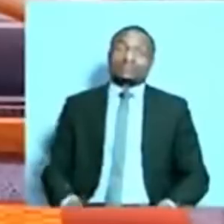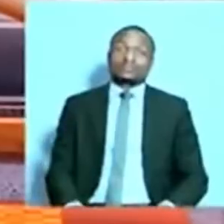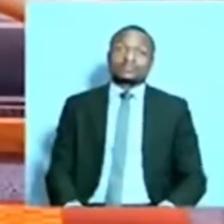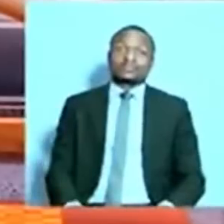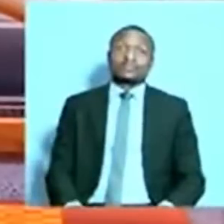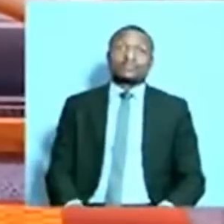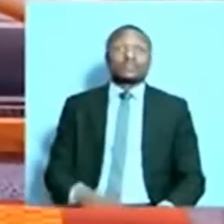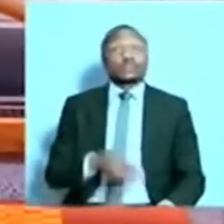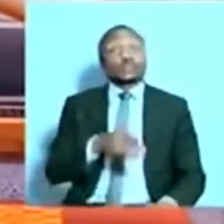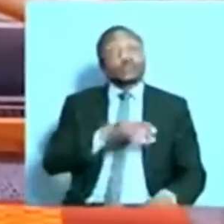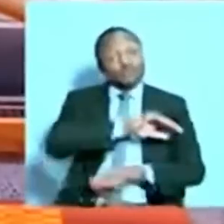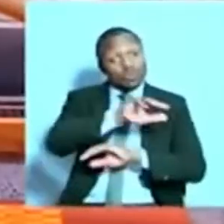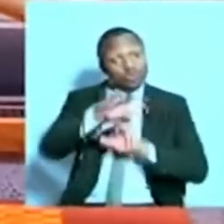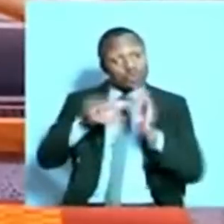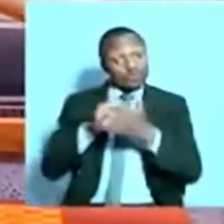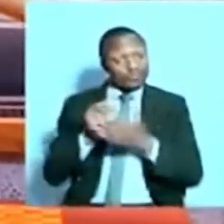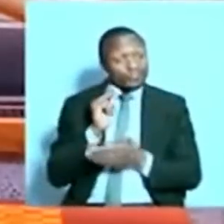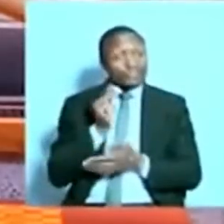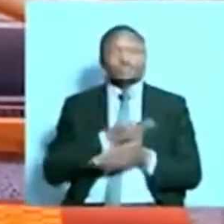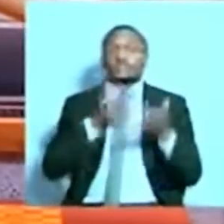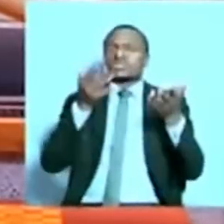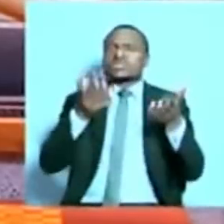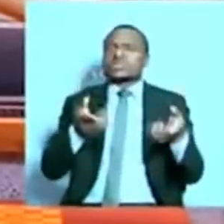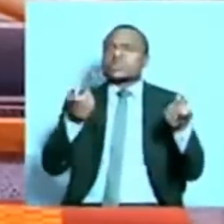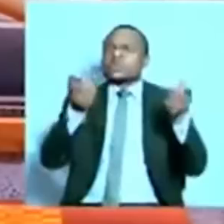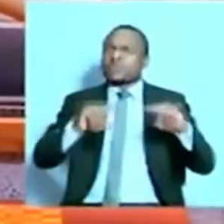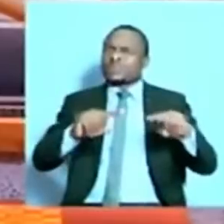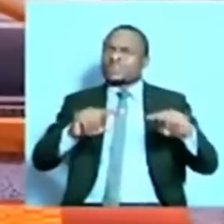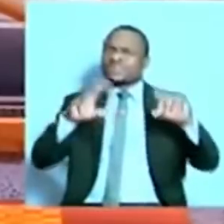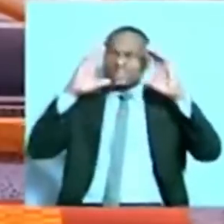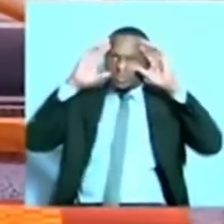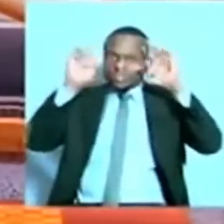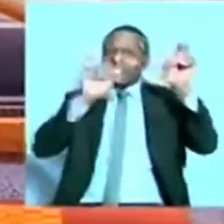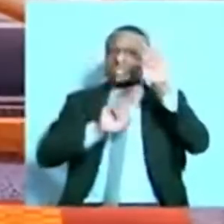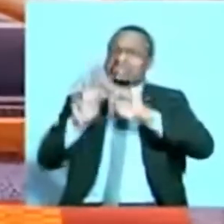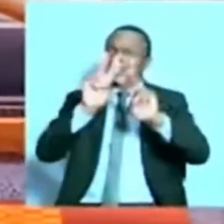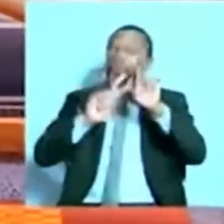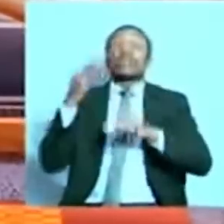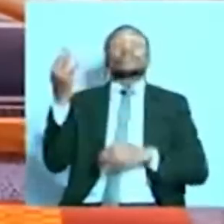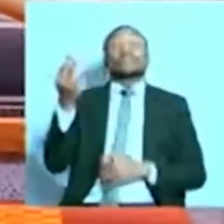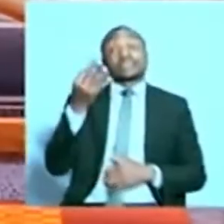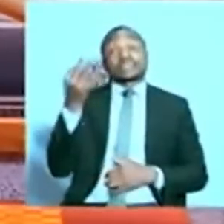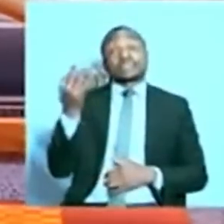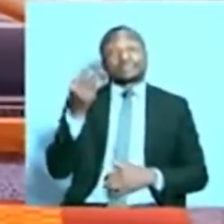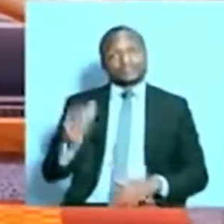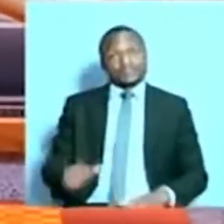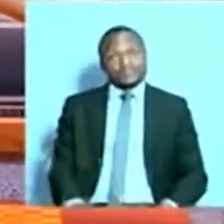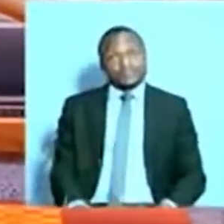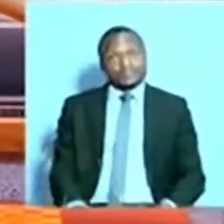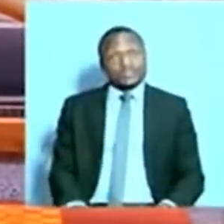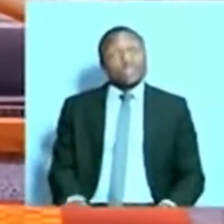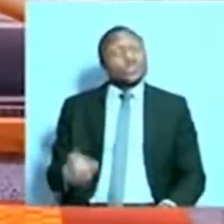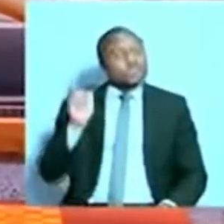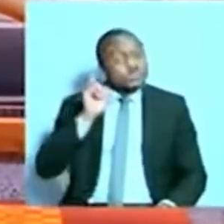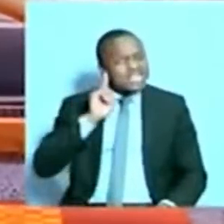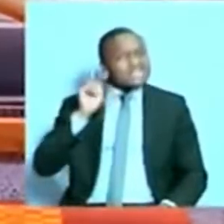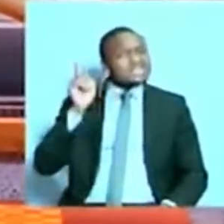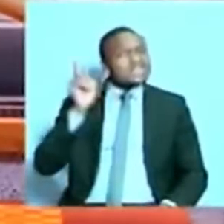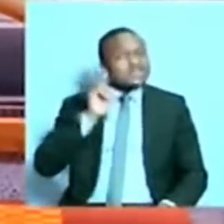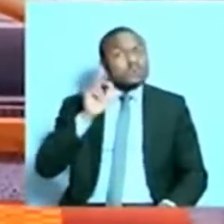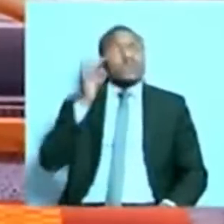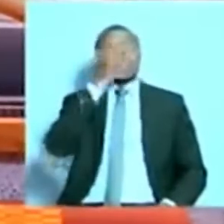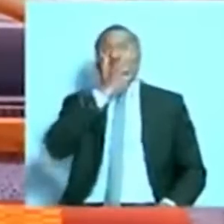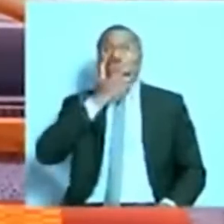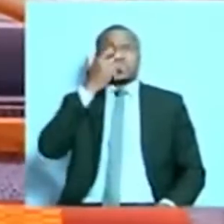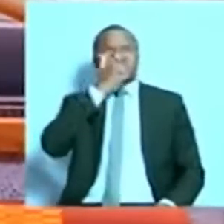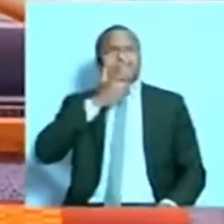we were all here on, when did the President come? On Friday. We listened to the